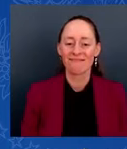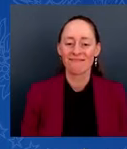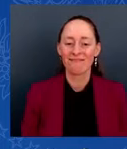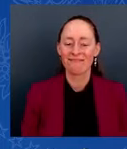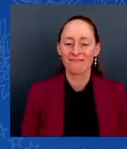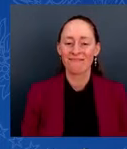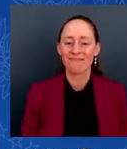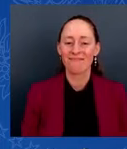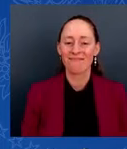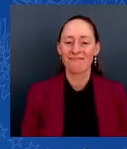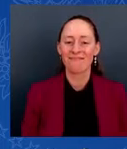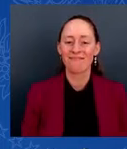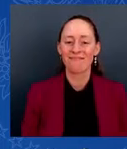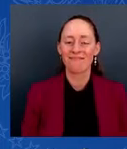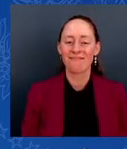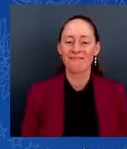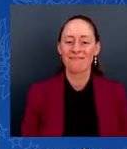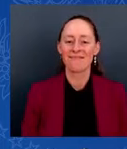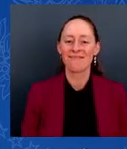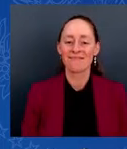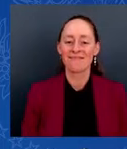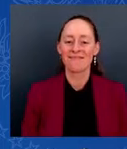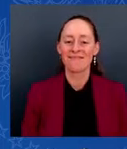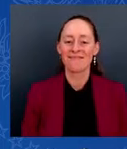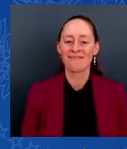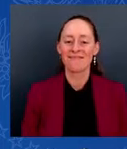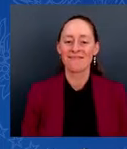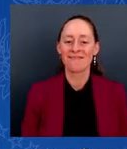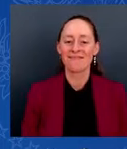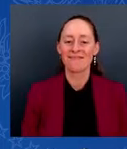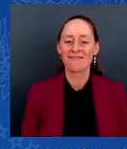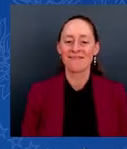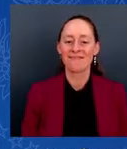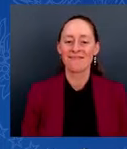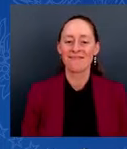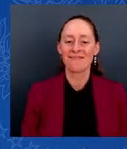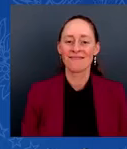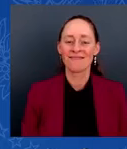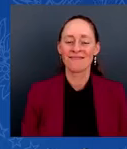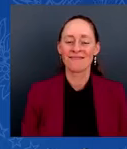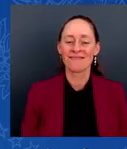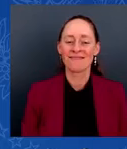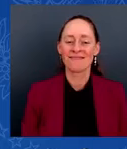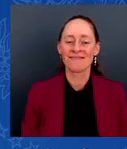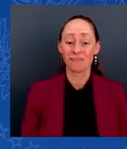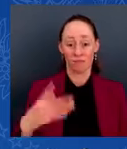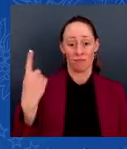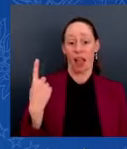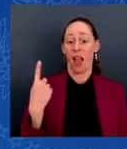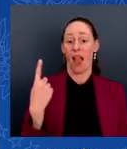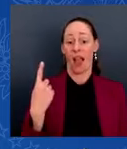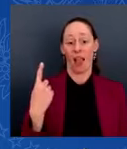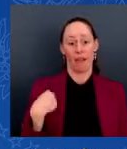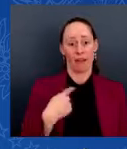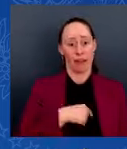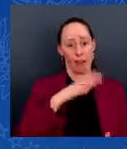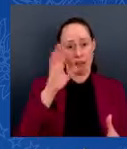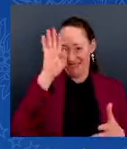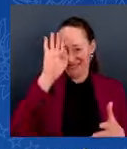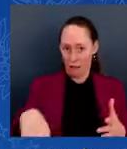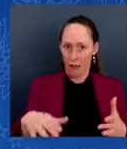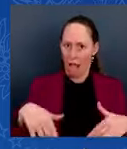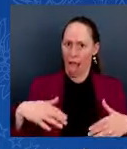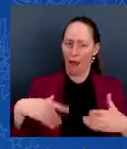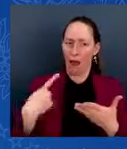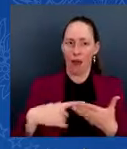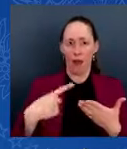this is what we don't talk enough about, I don't think. In the process, we're going to save the taxpayer. The budget's going to be reduced